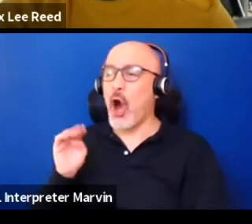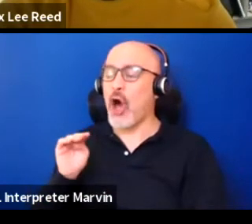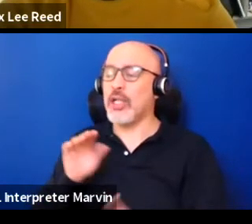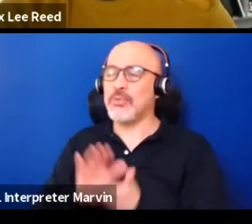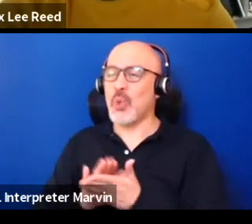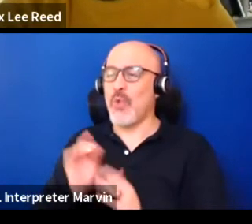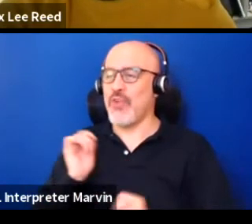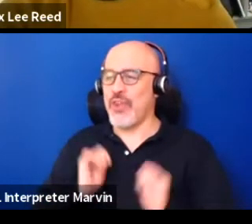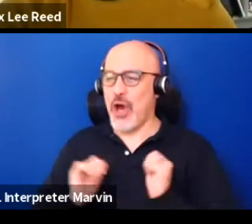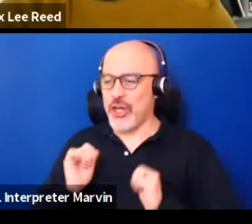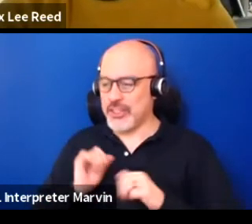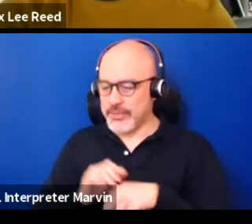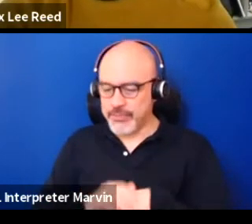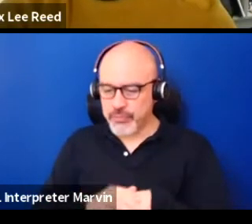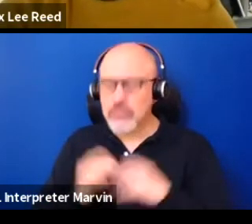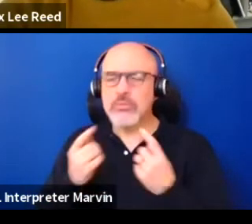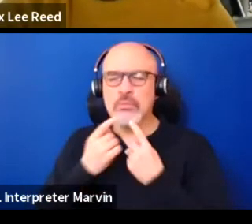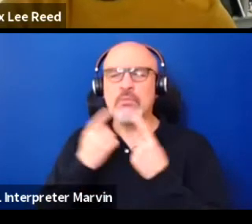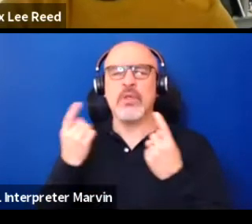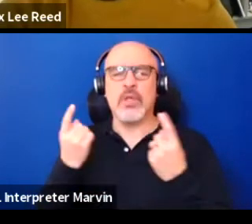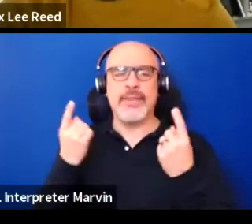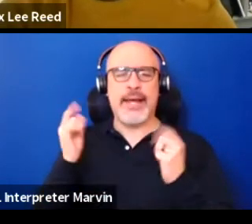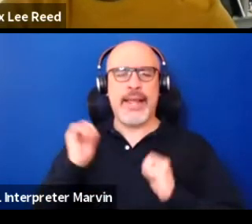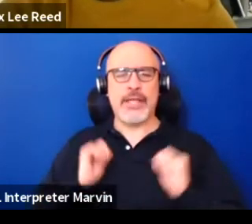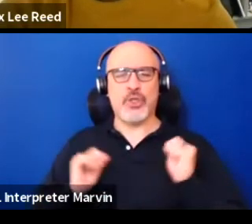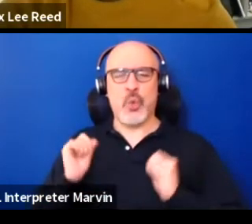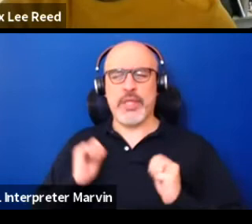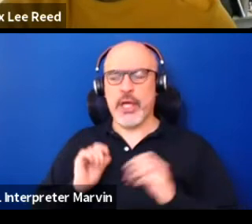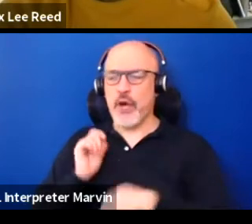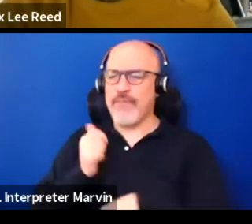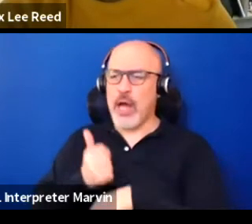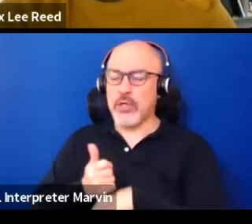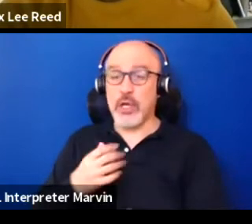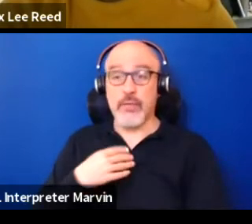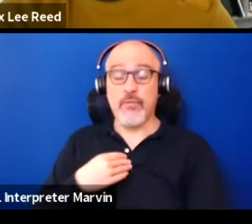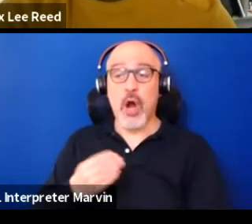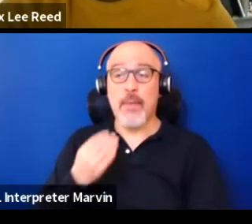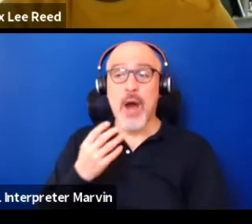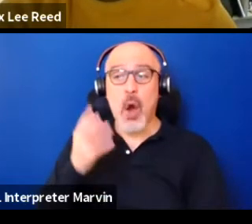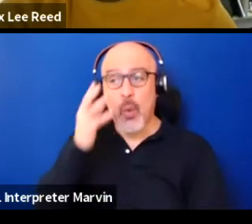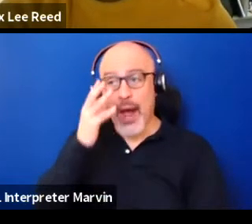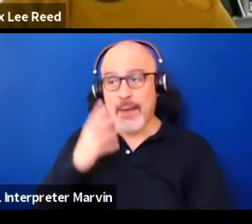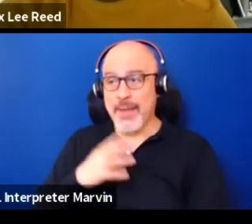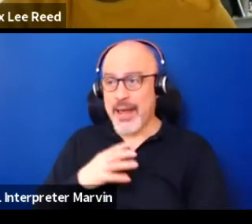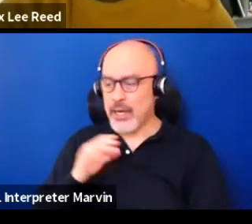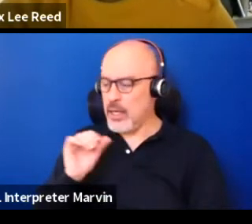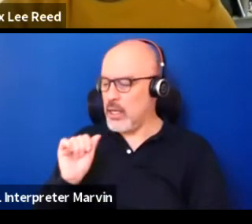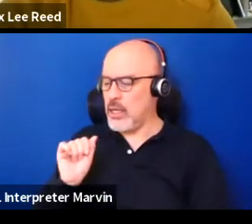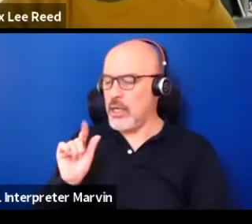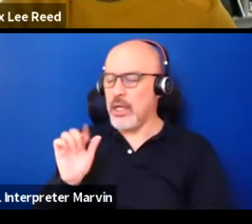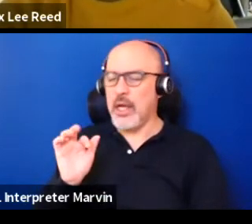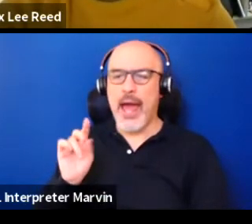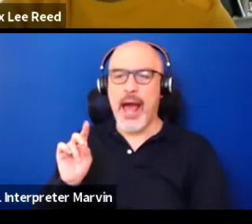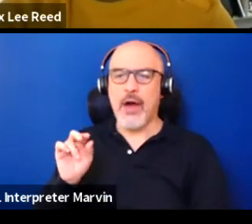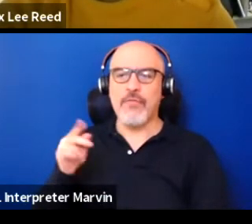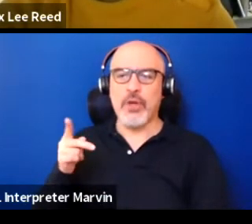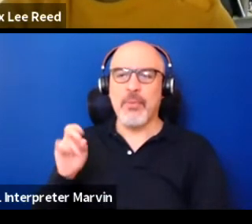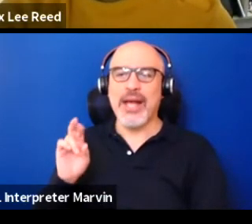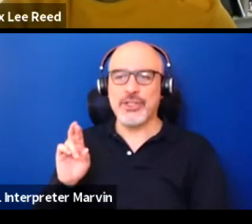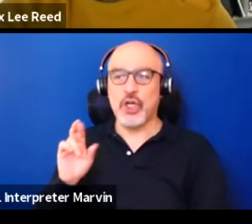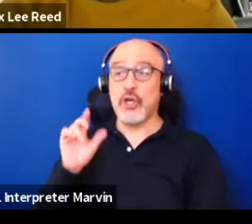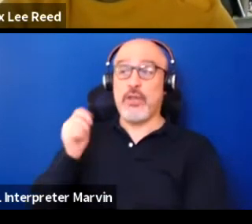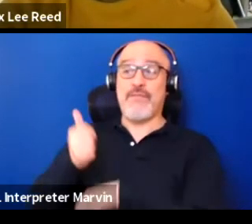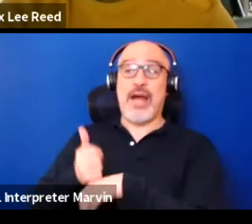the Classical Theater of Harlem that was founded by a white man named Alfred Pricer, who was the founder as well as the